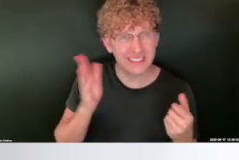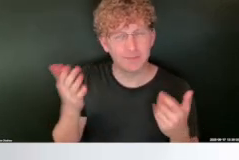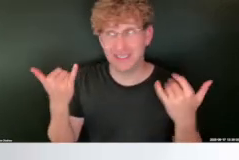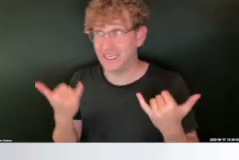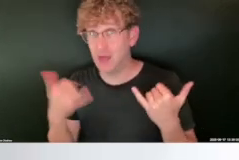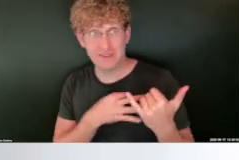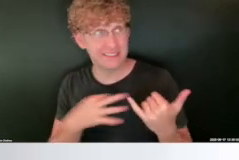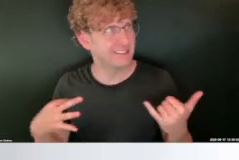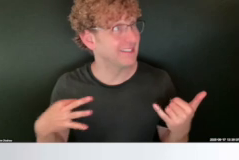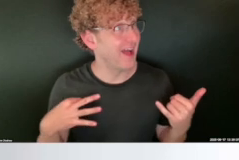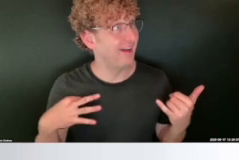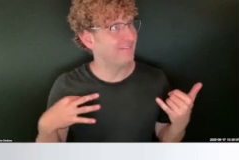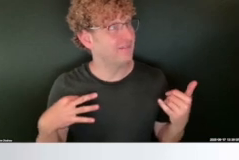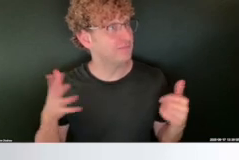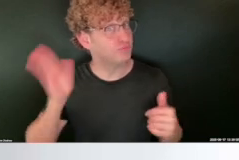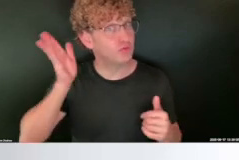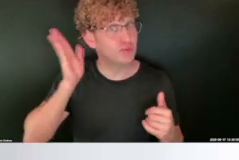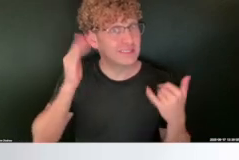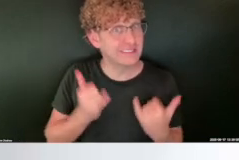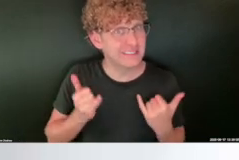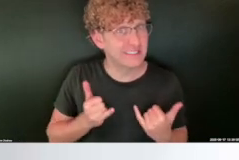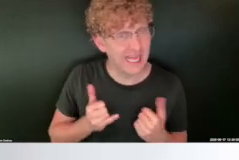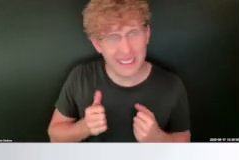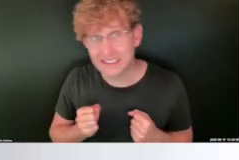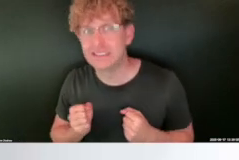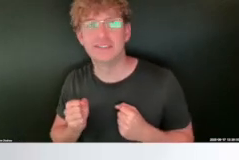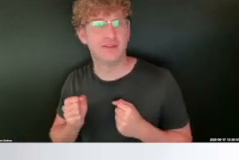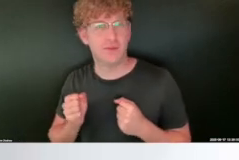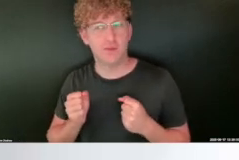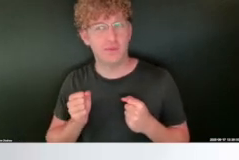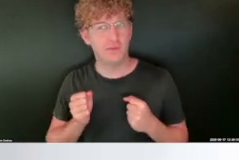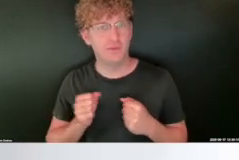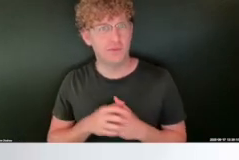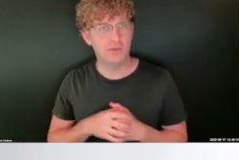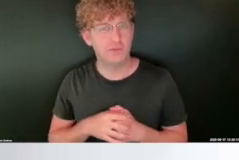to respond to that question.